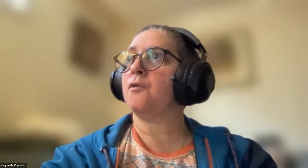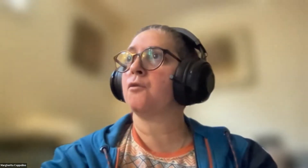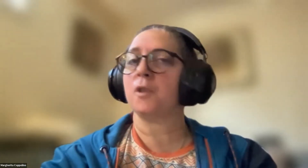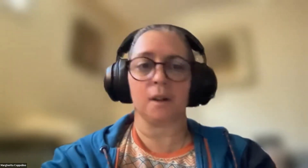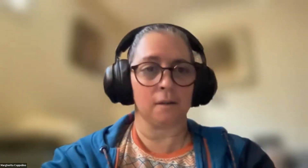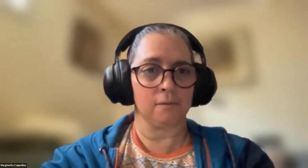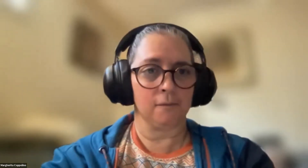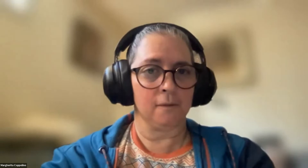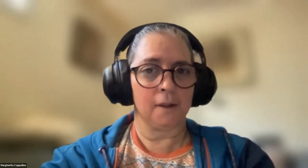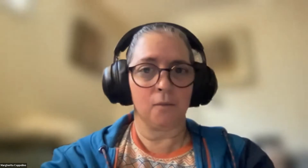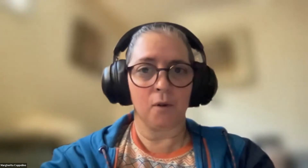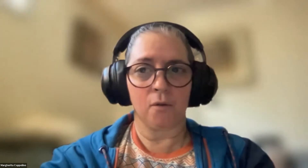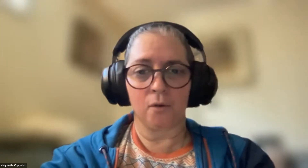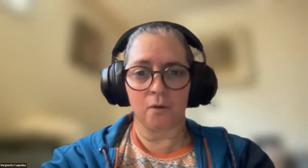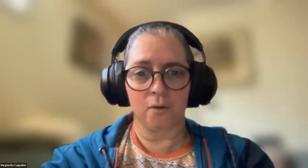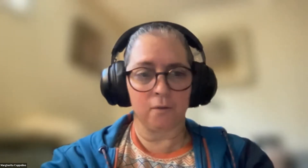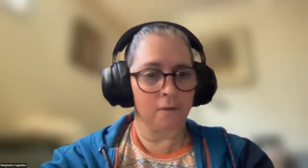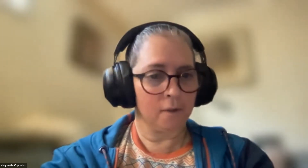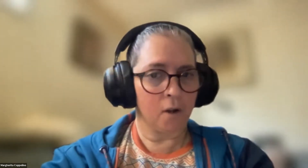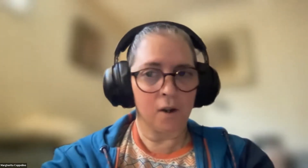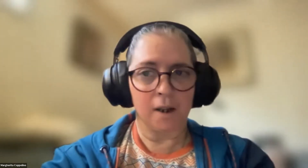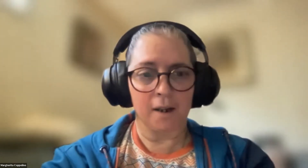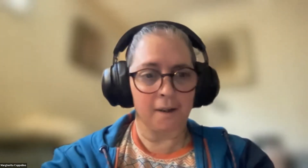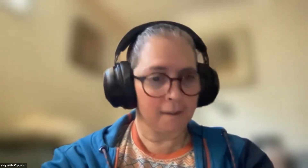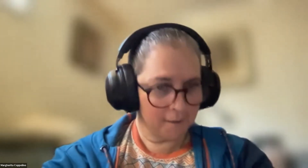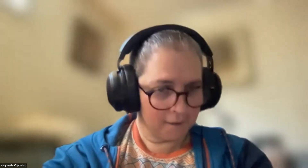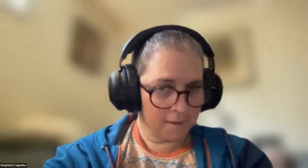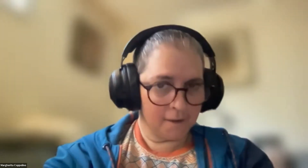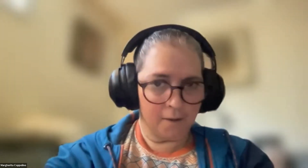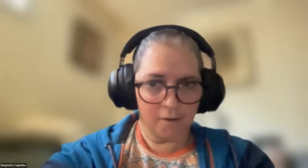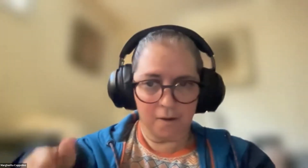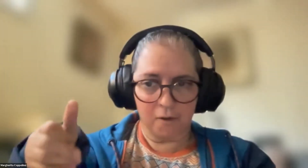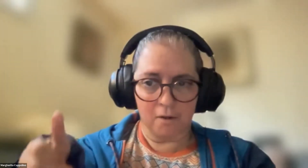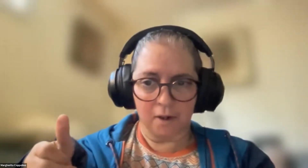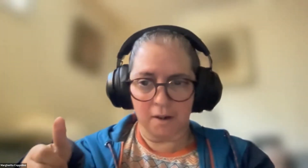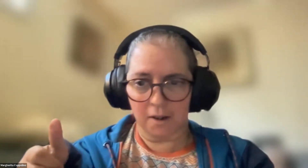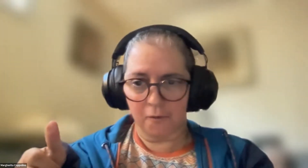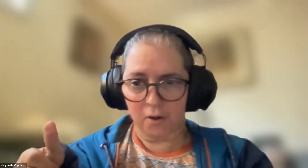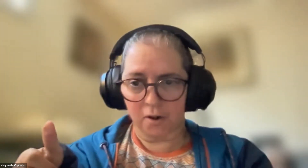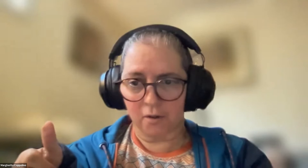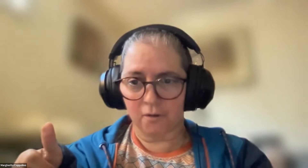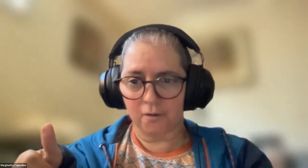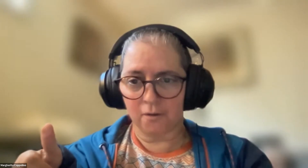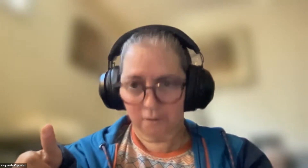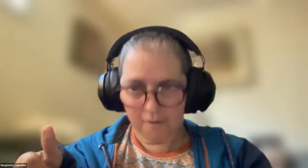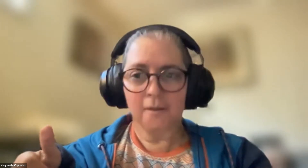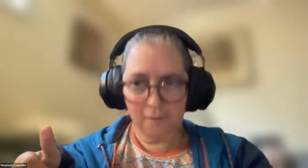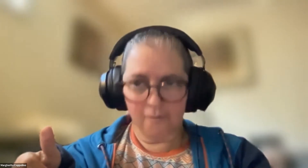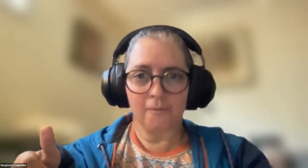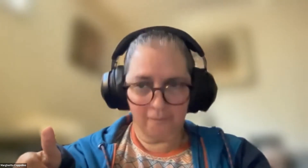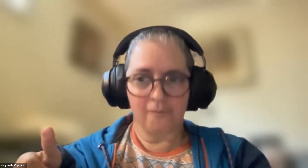of each screen. Are we all okay? ECCV, you're ready to take the photos?